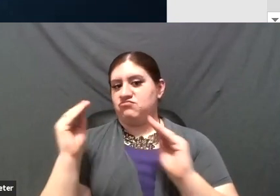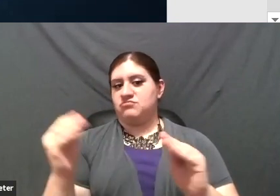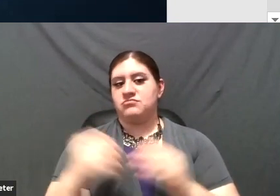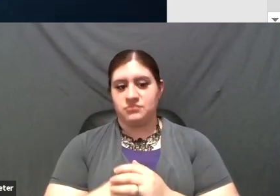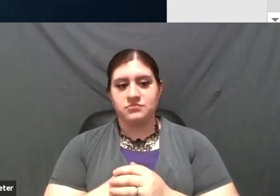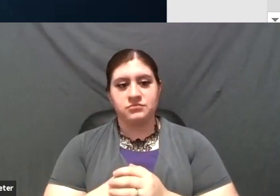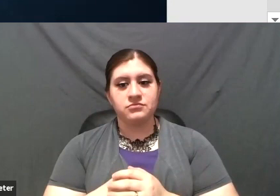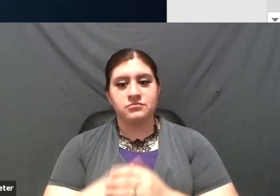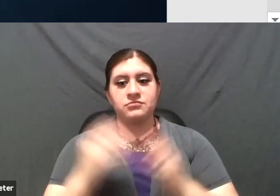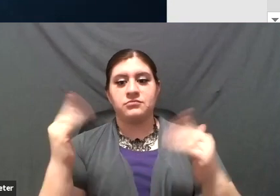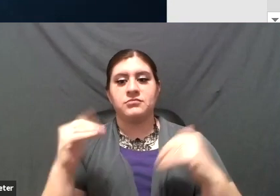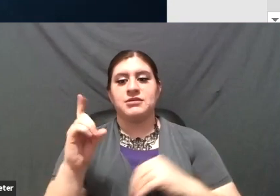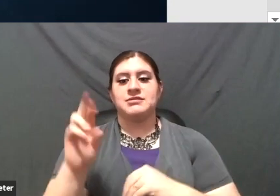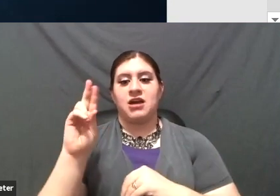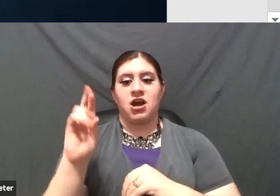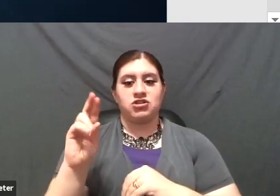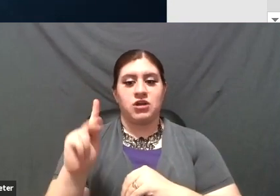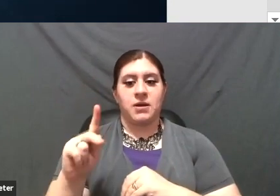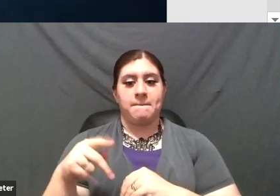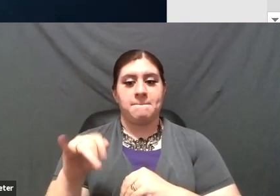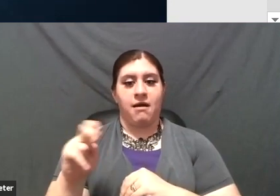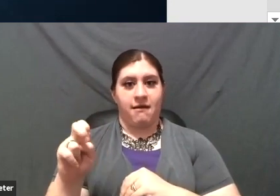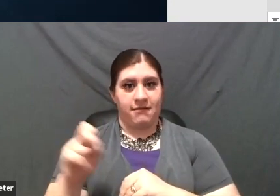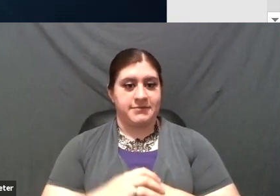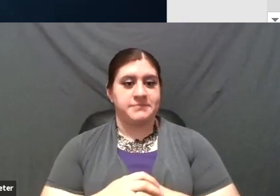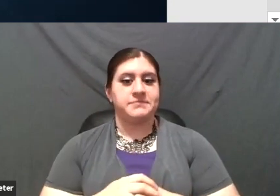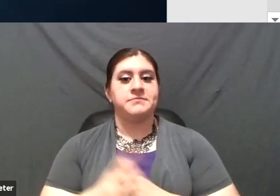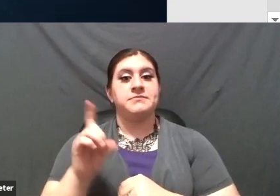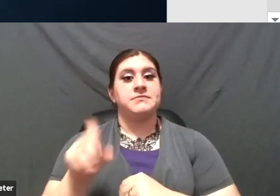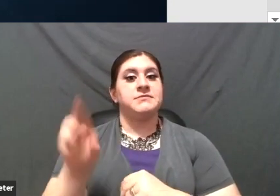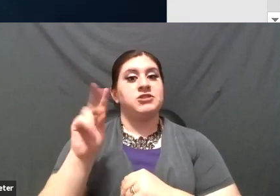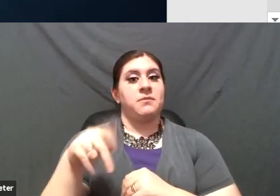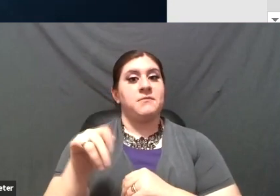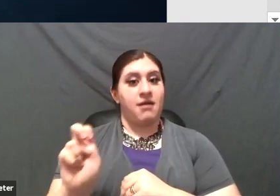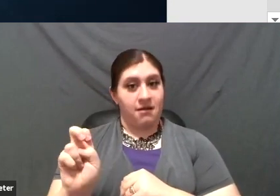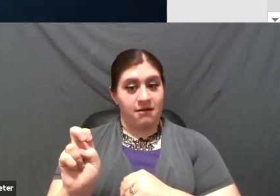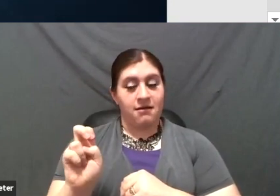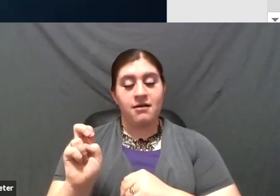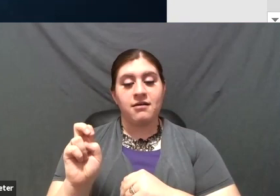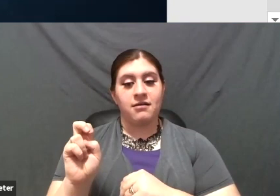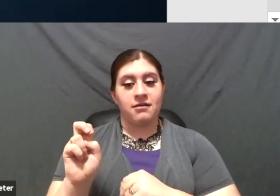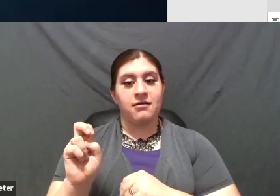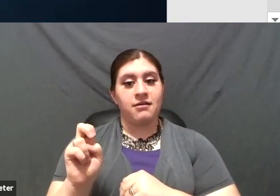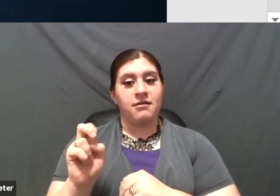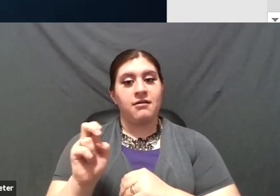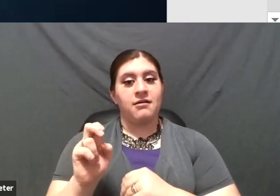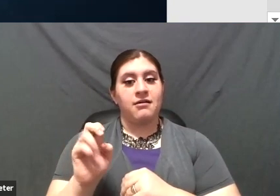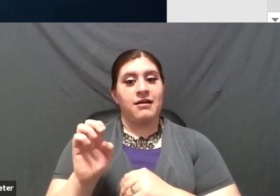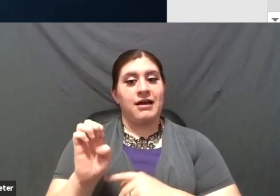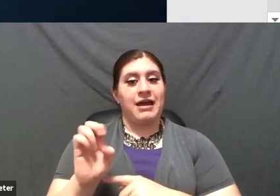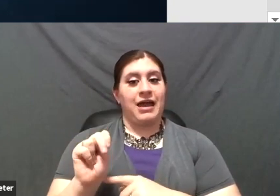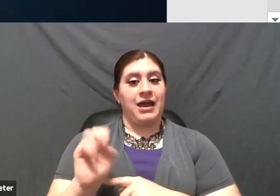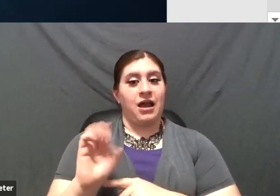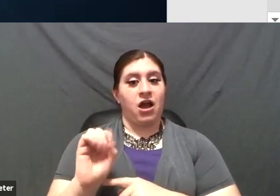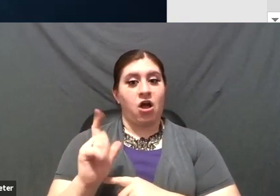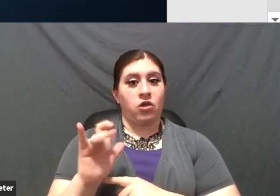Next is Dr. Pine. Dr. Pine is an ecologist. He has a variety